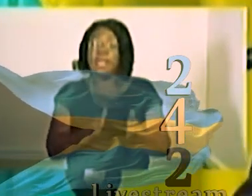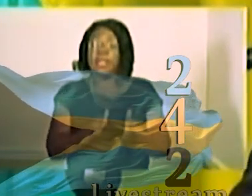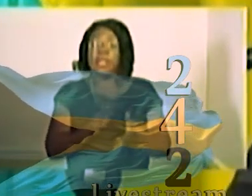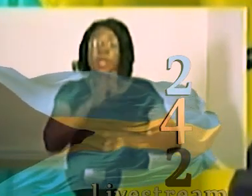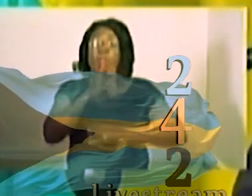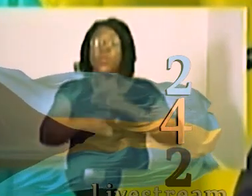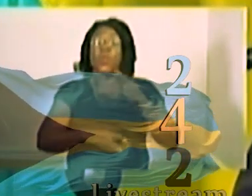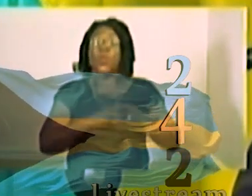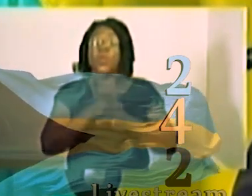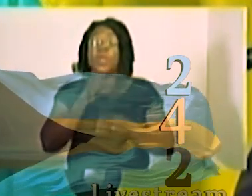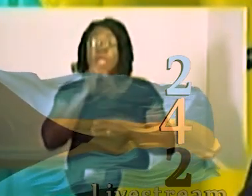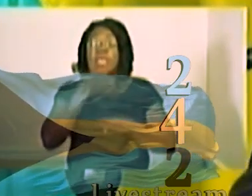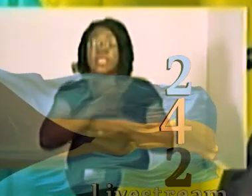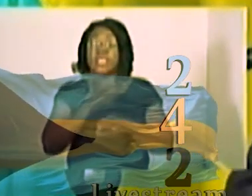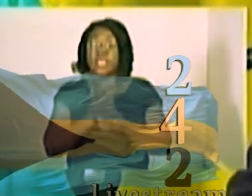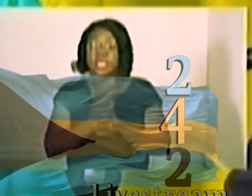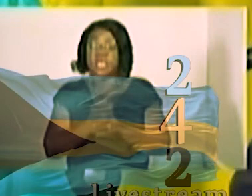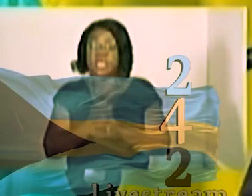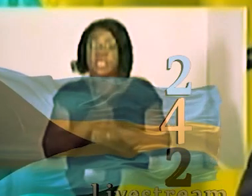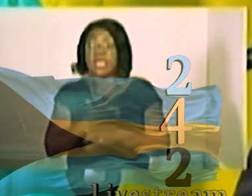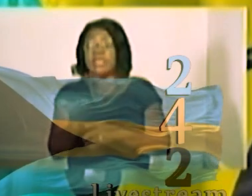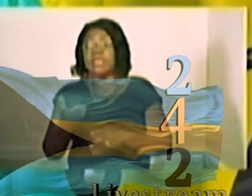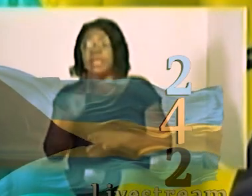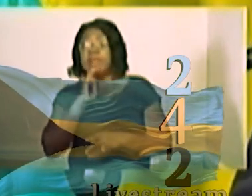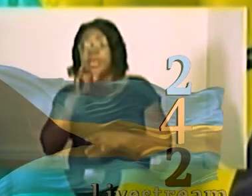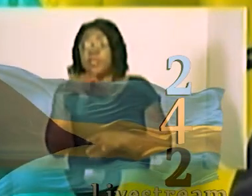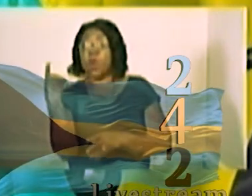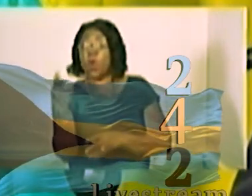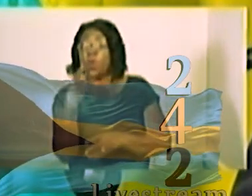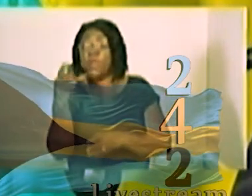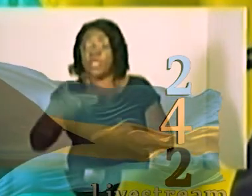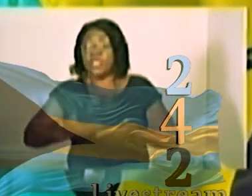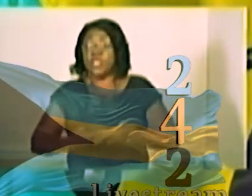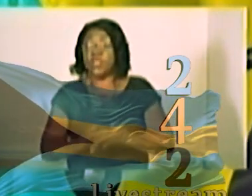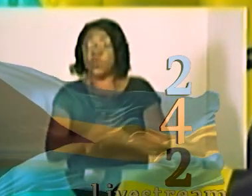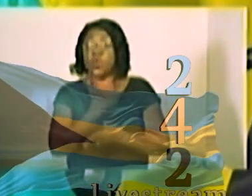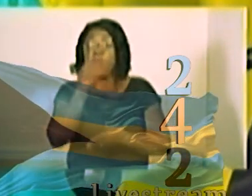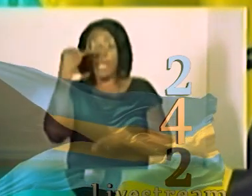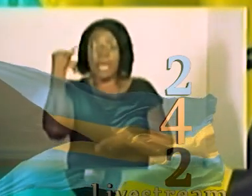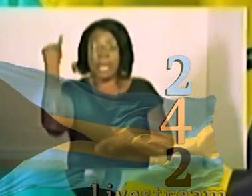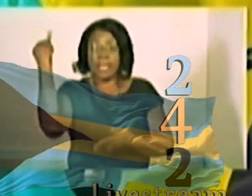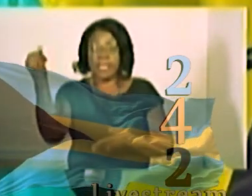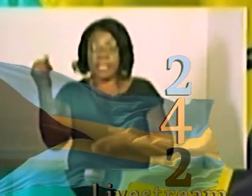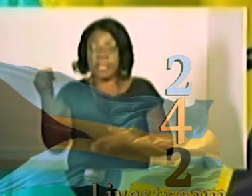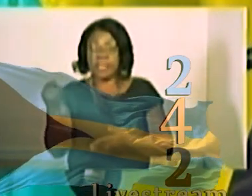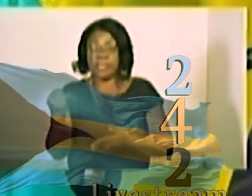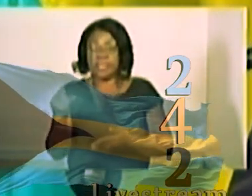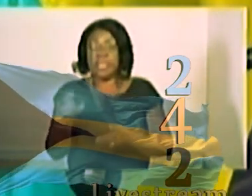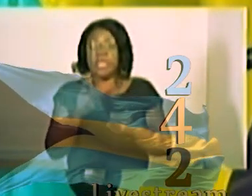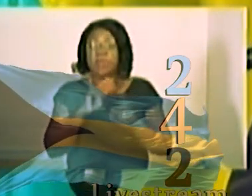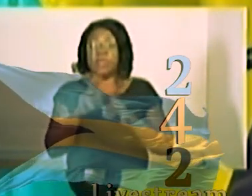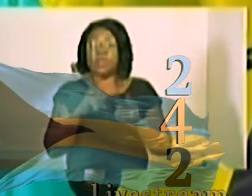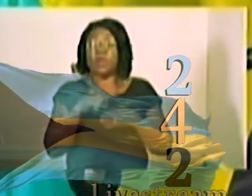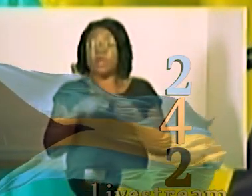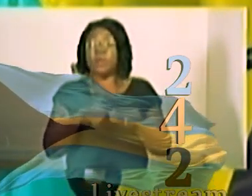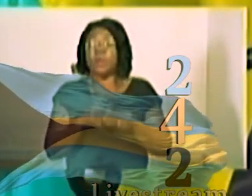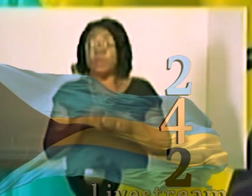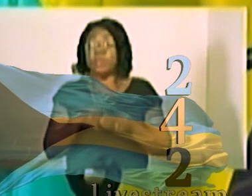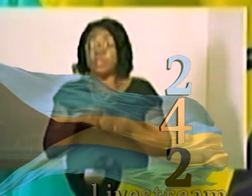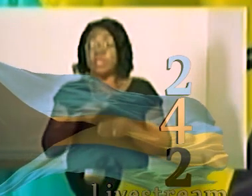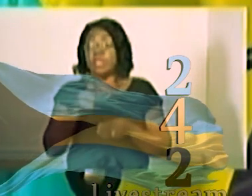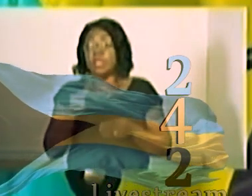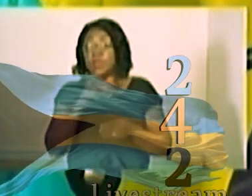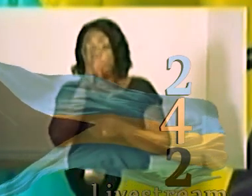always come forth with new ideas. I just want to expand on Jasper's question earlier so as